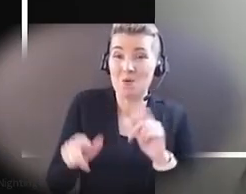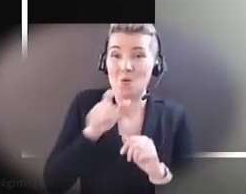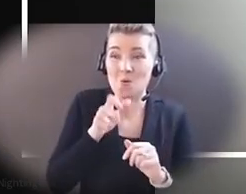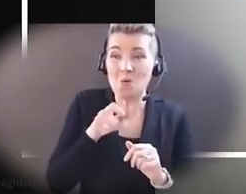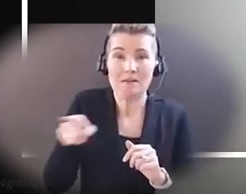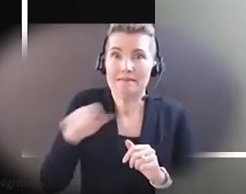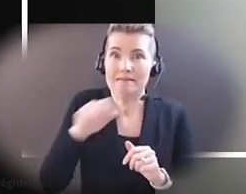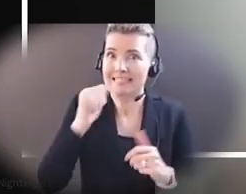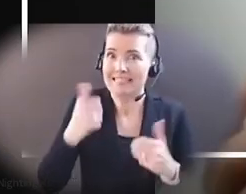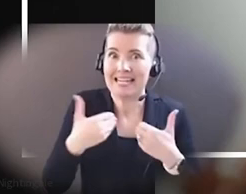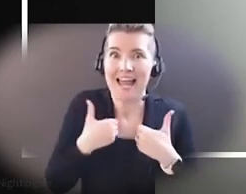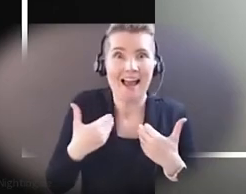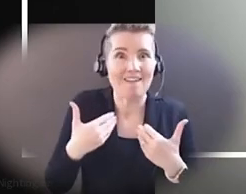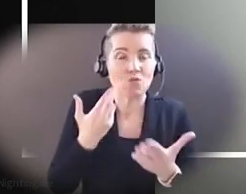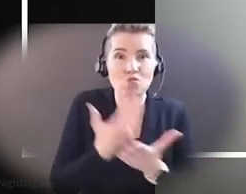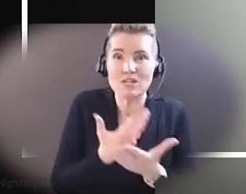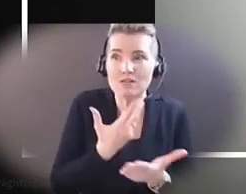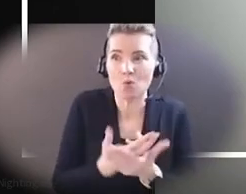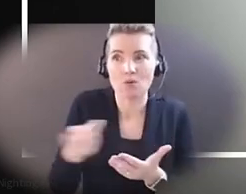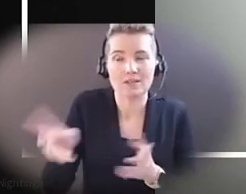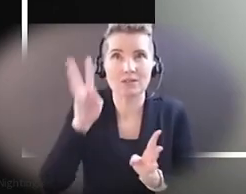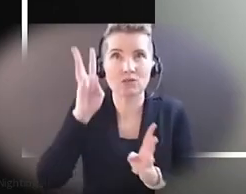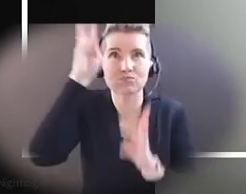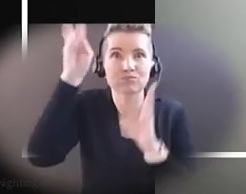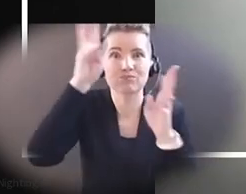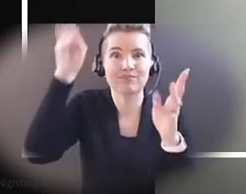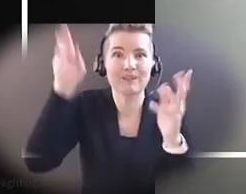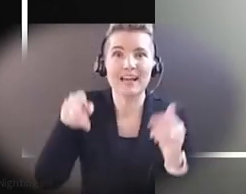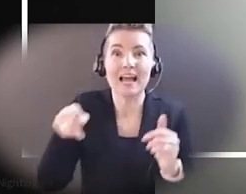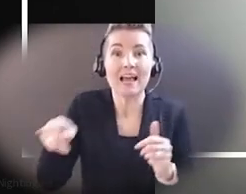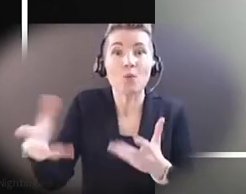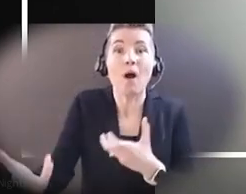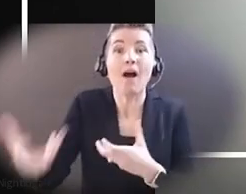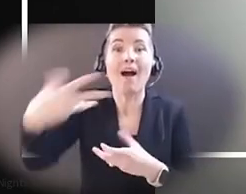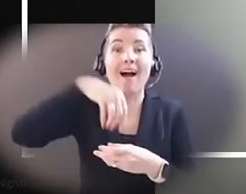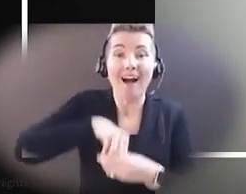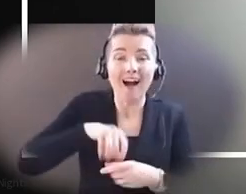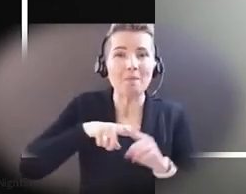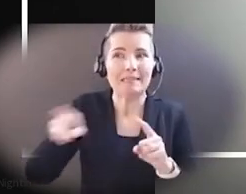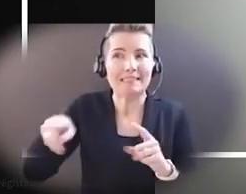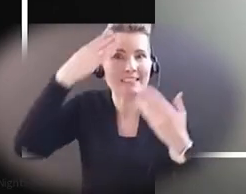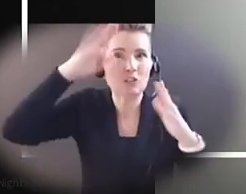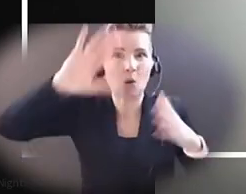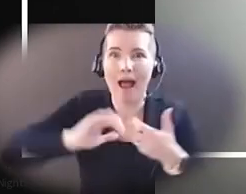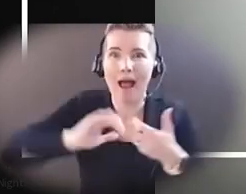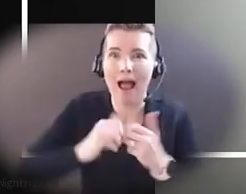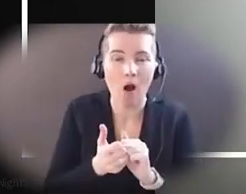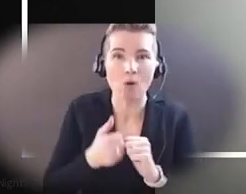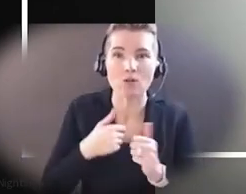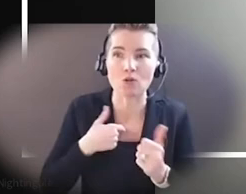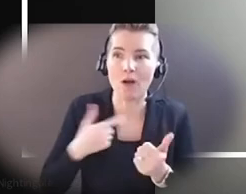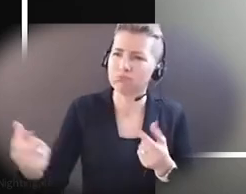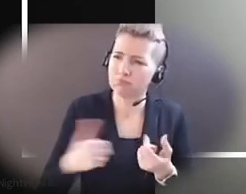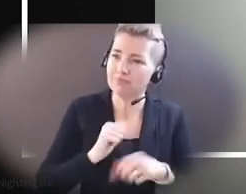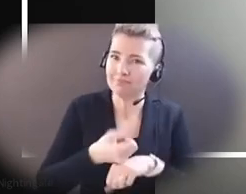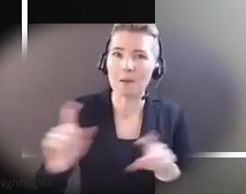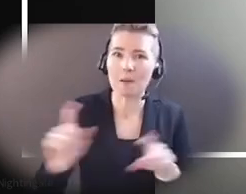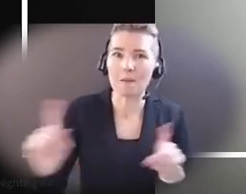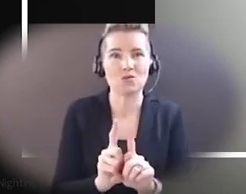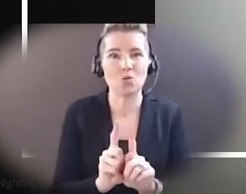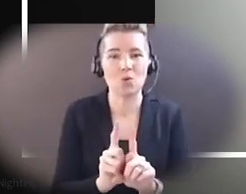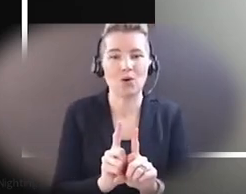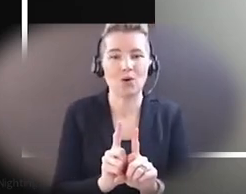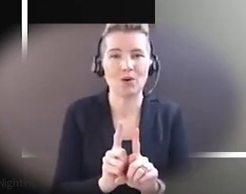videos, people who essentially wanted to contribute in their own way but didn't know how. And honestly, I just felt like it was just a lot